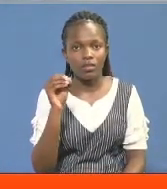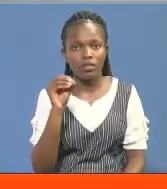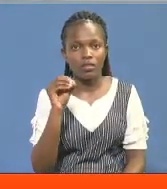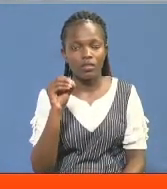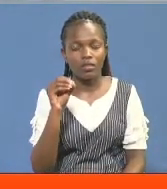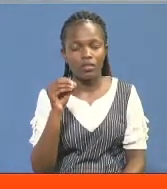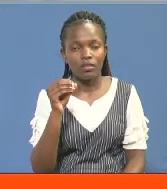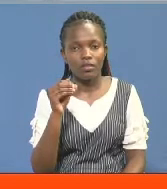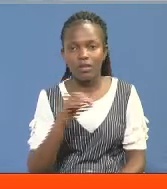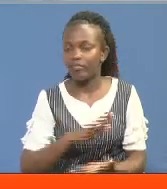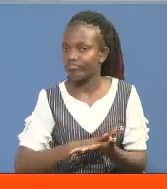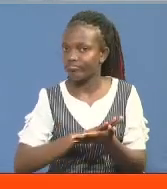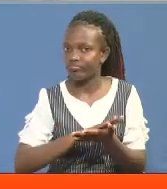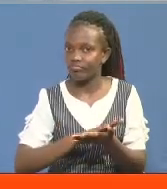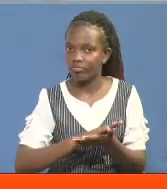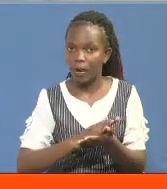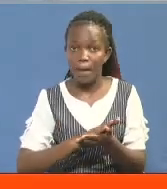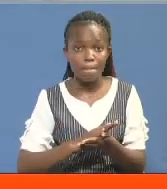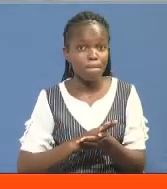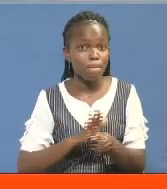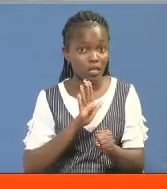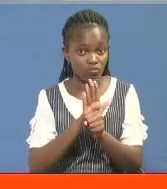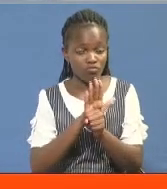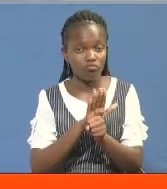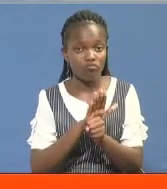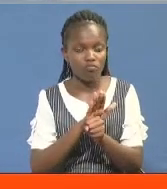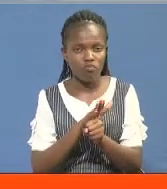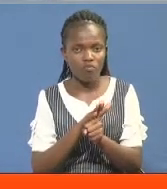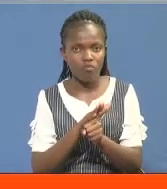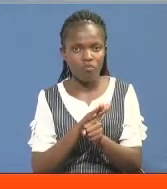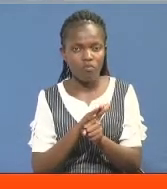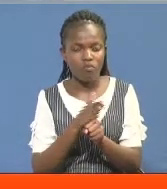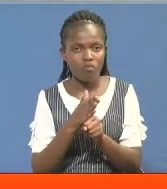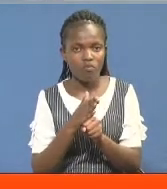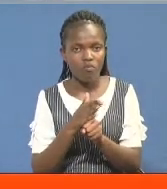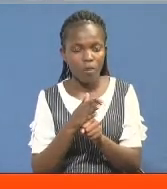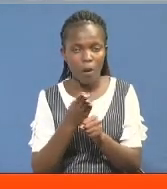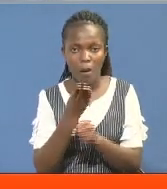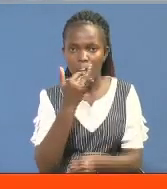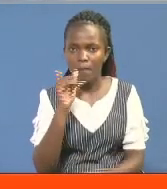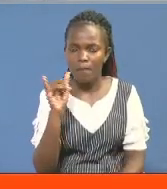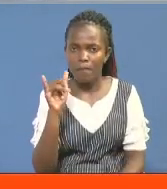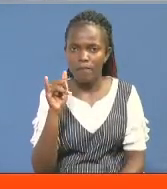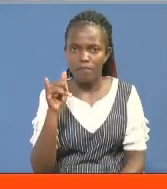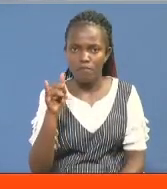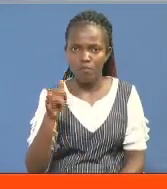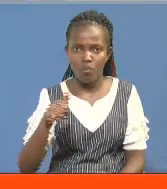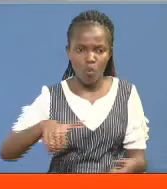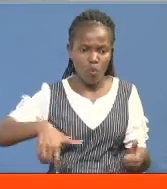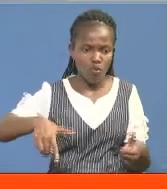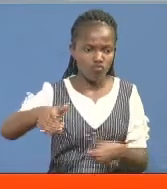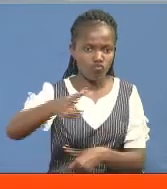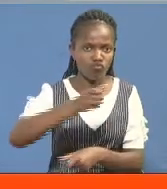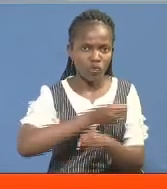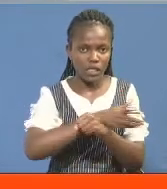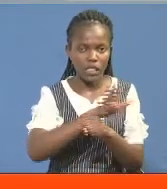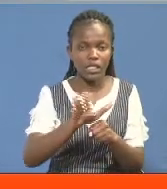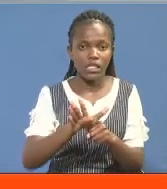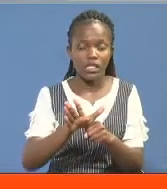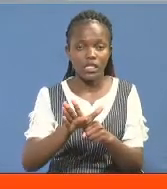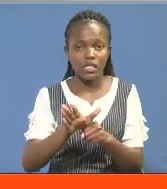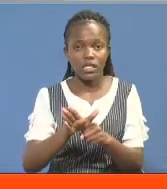huge margin. Yeah. So why don't we have this BBI document being circulated for the benefit of the